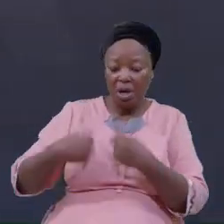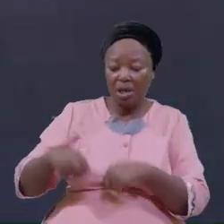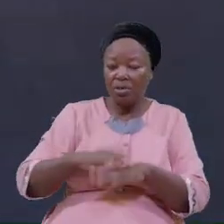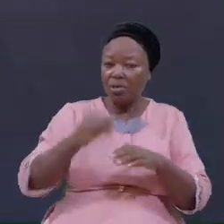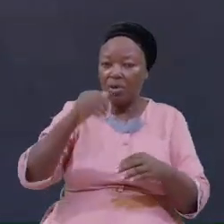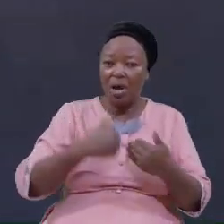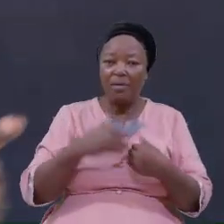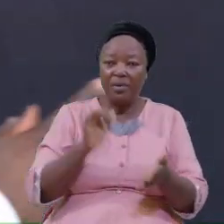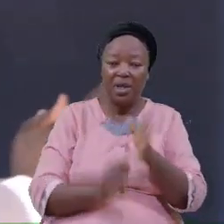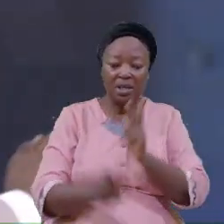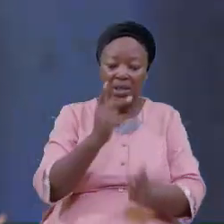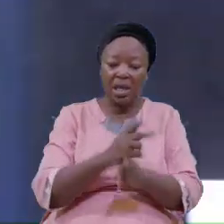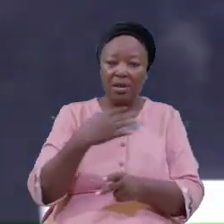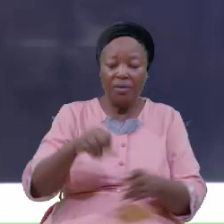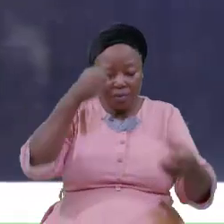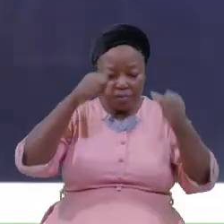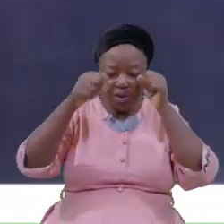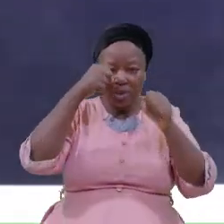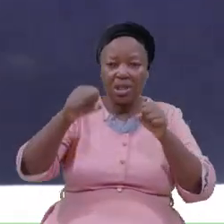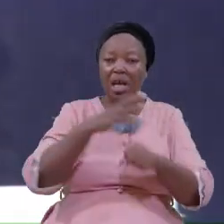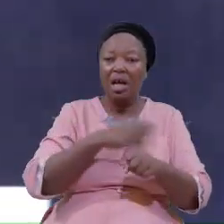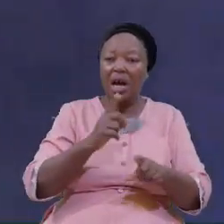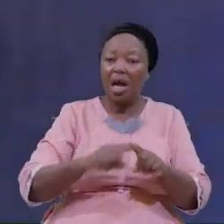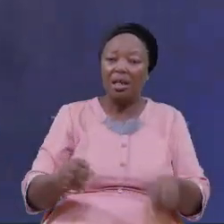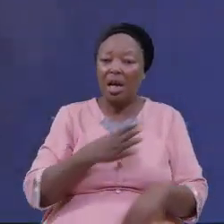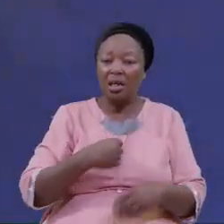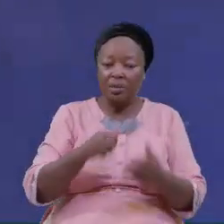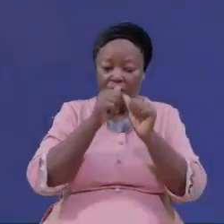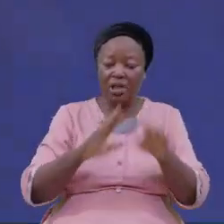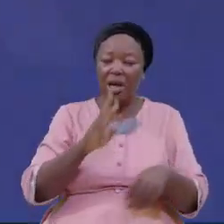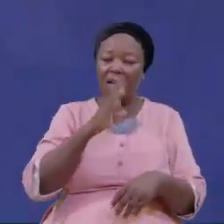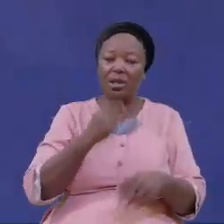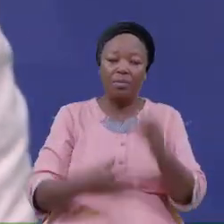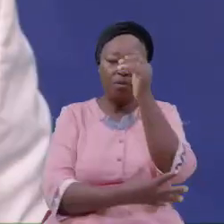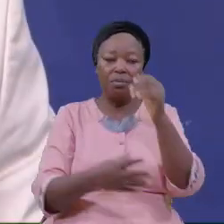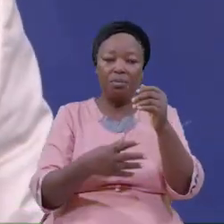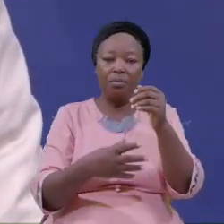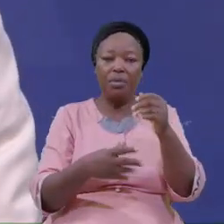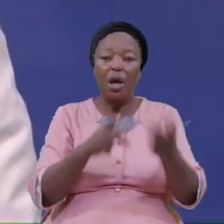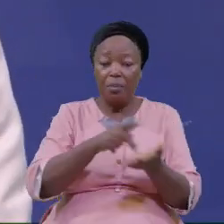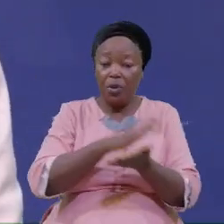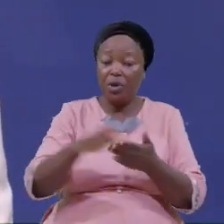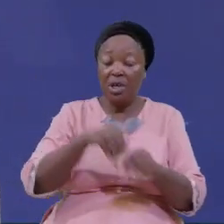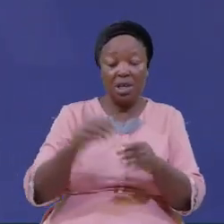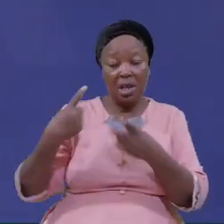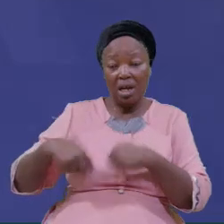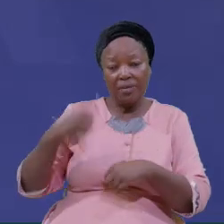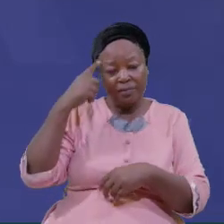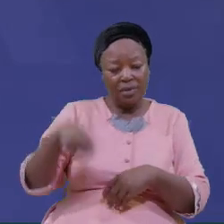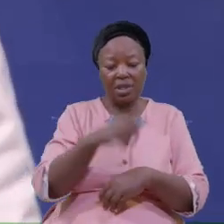of covetousness. And blessed are the pure in heart, for they shall see God.